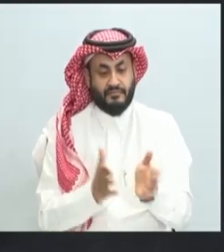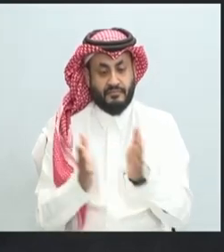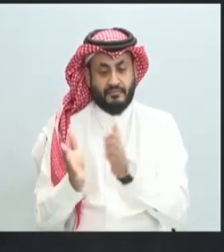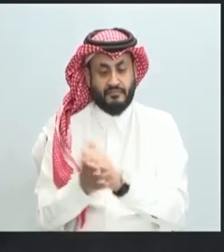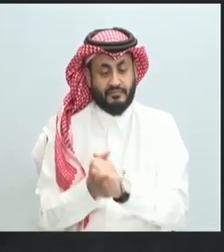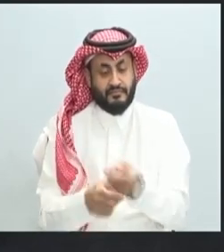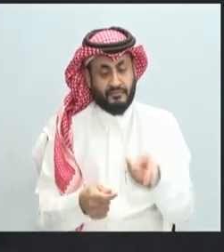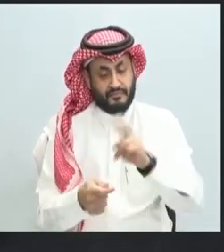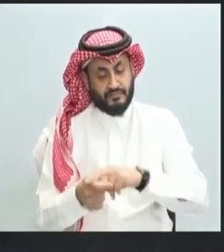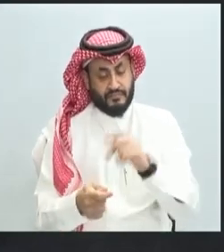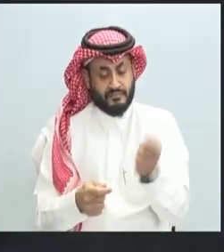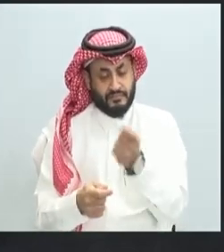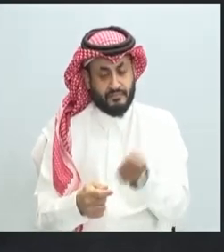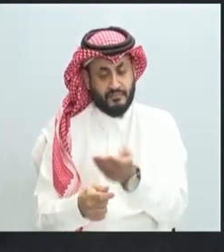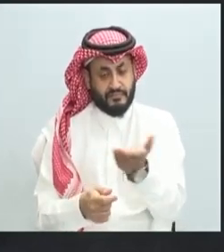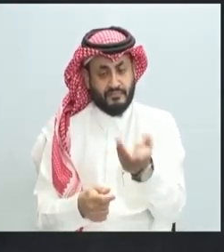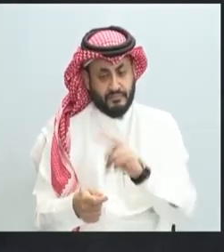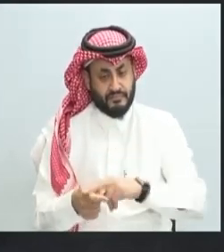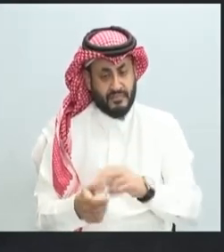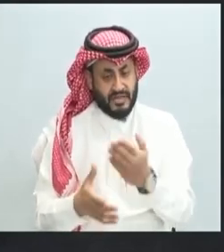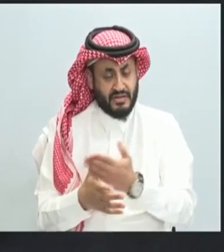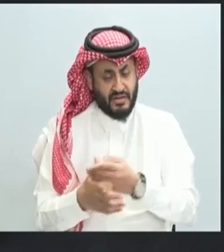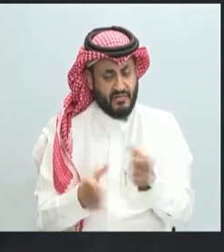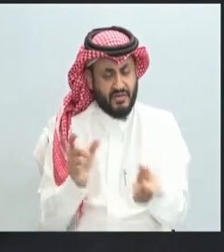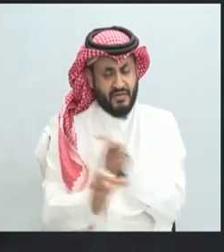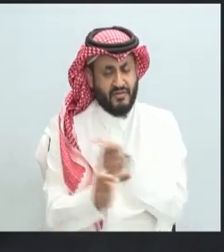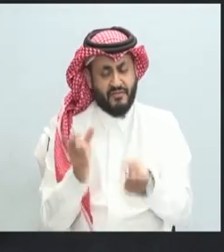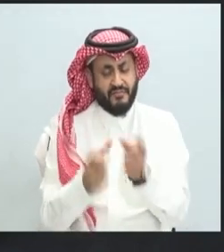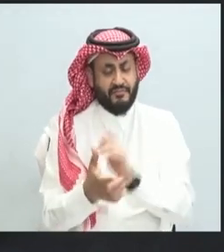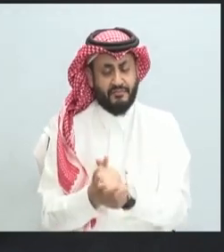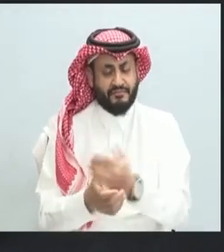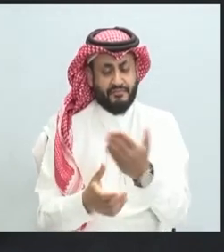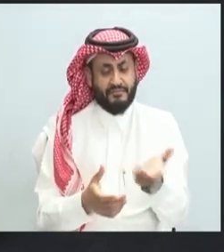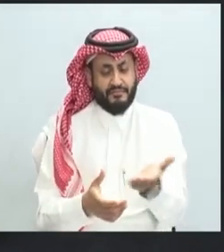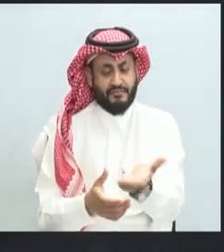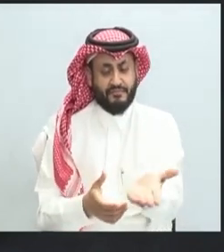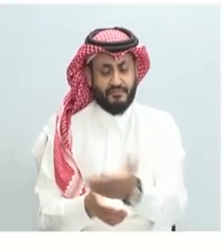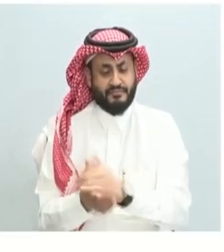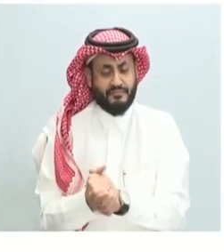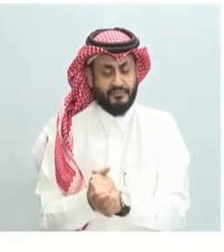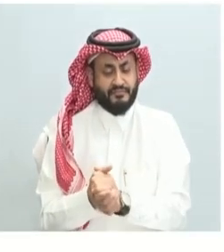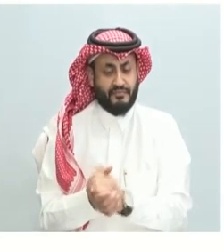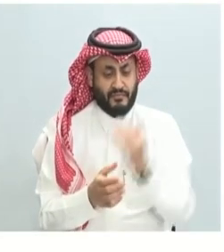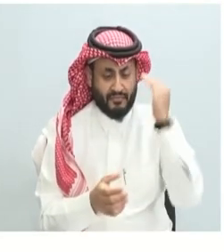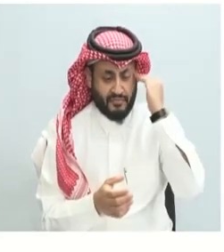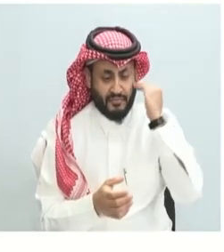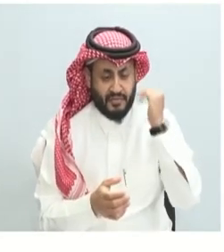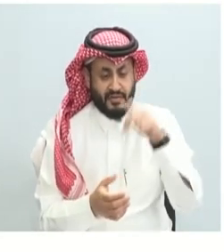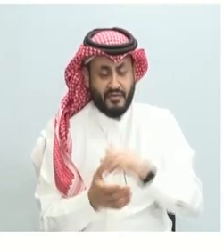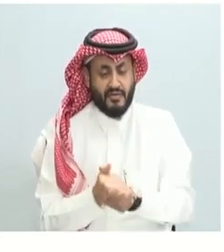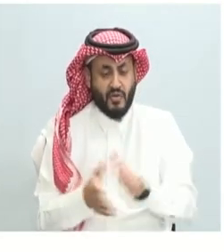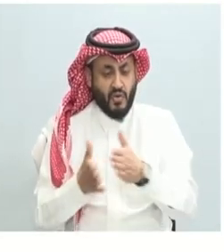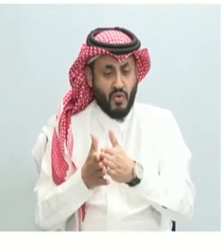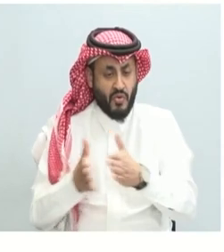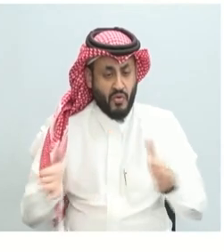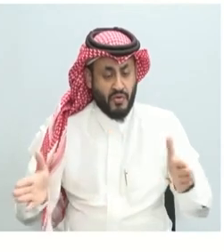try to rewrite this sentence. We can rewrite it, and the sentence will be like that she